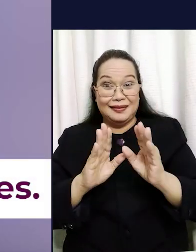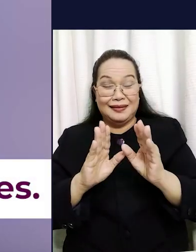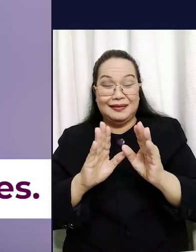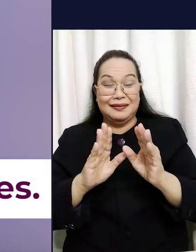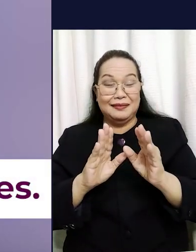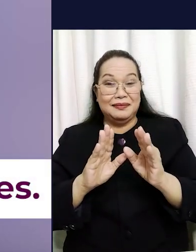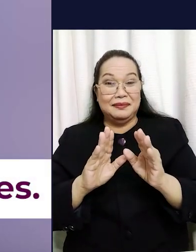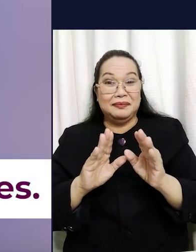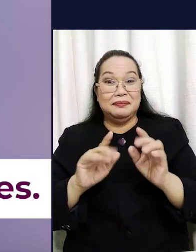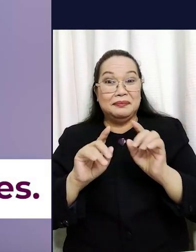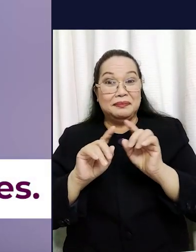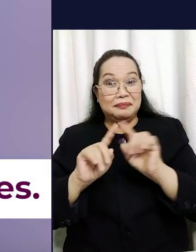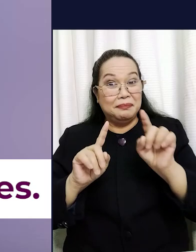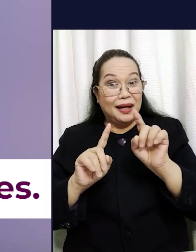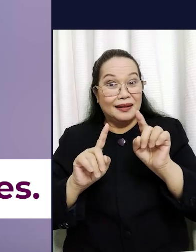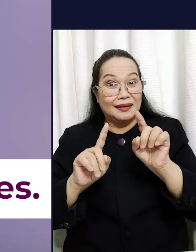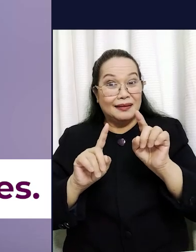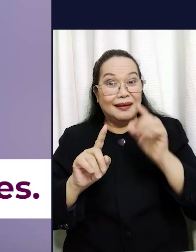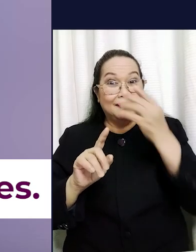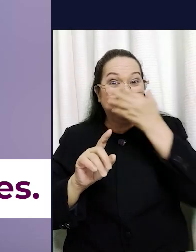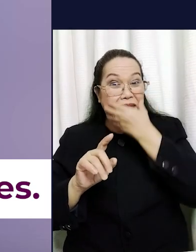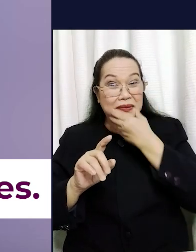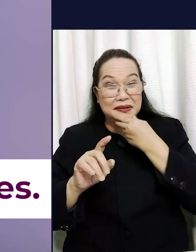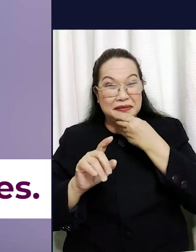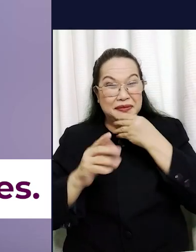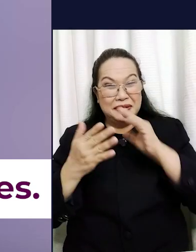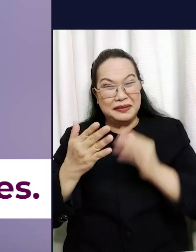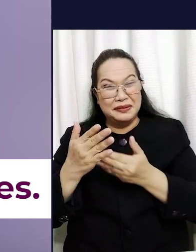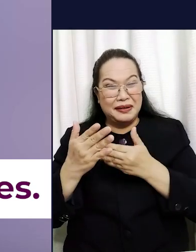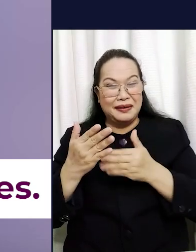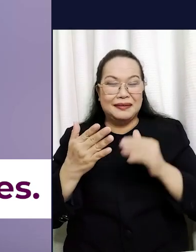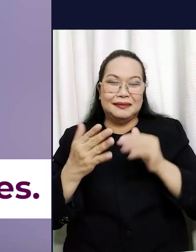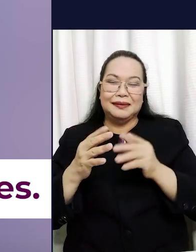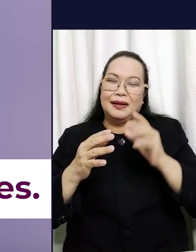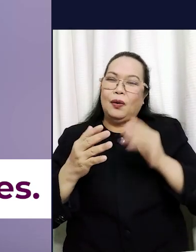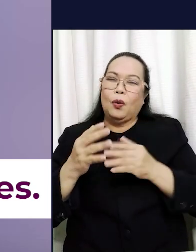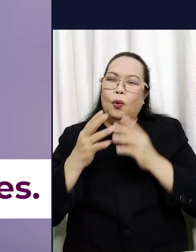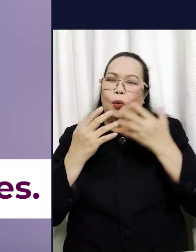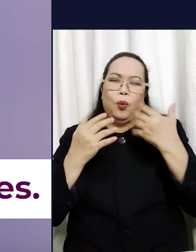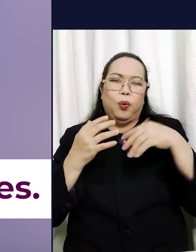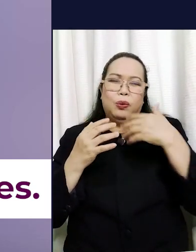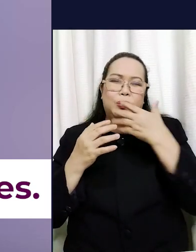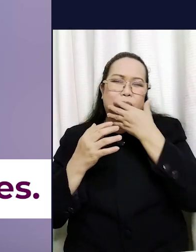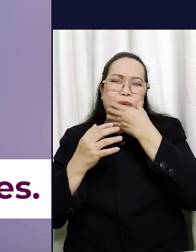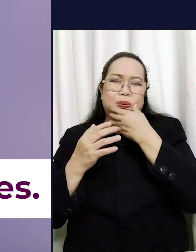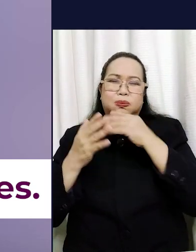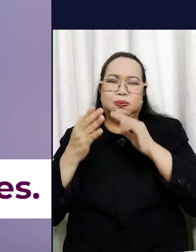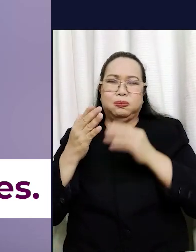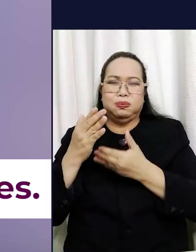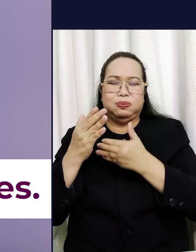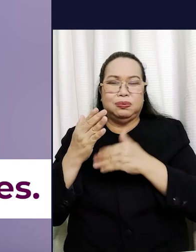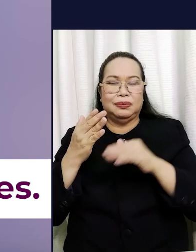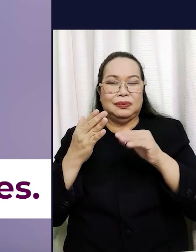mark on our lives and towards the lives of one another.